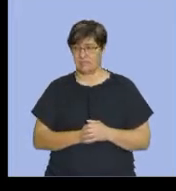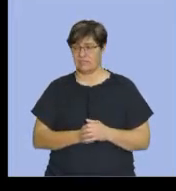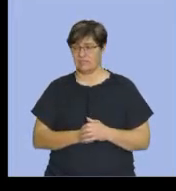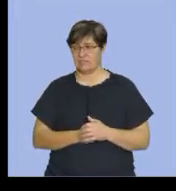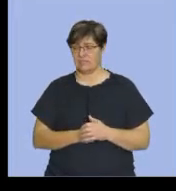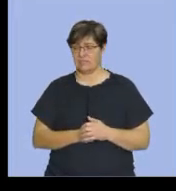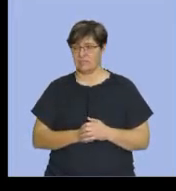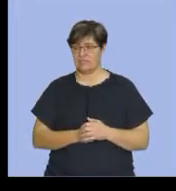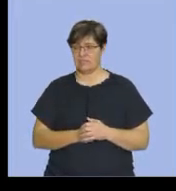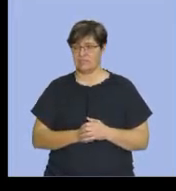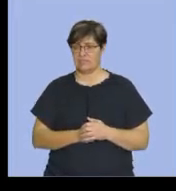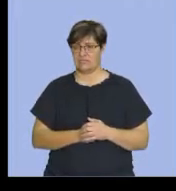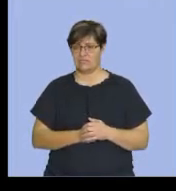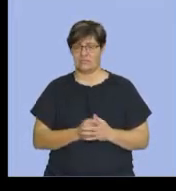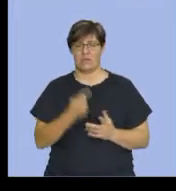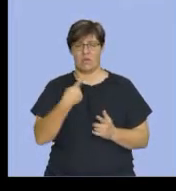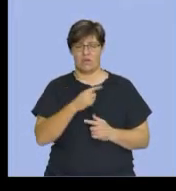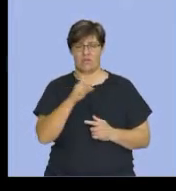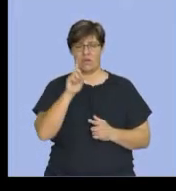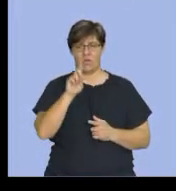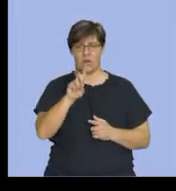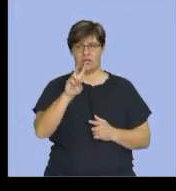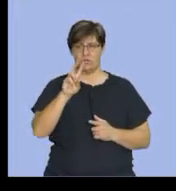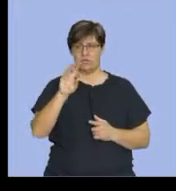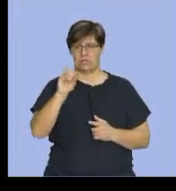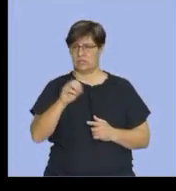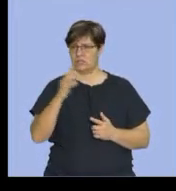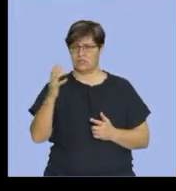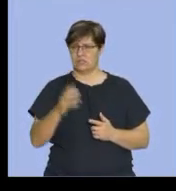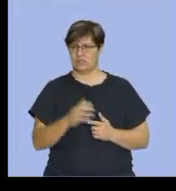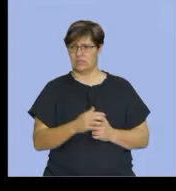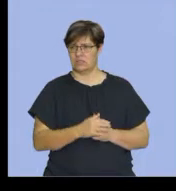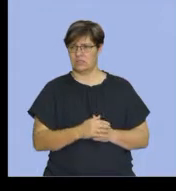so remember, we're doing 120.